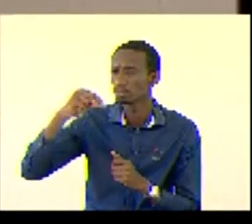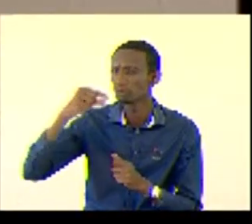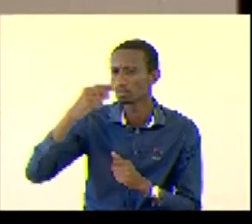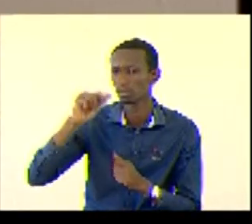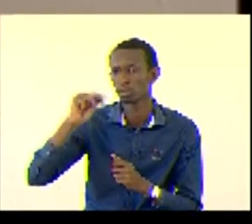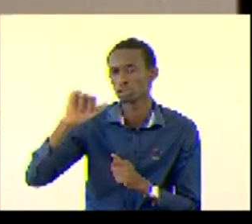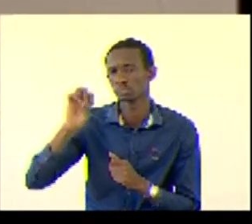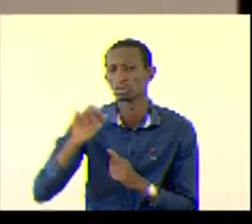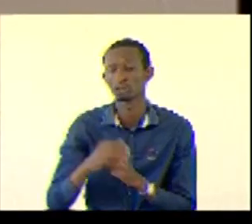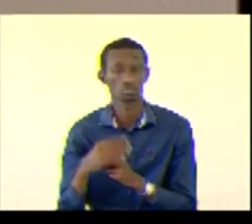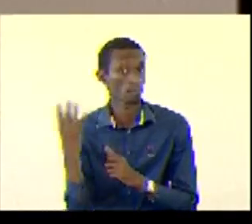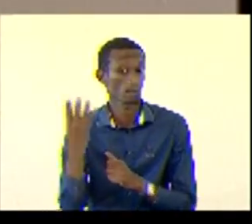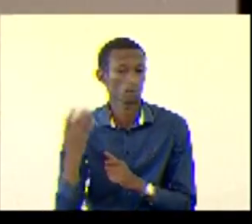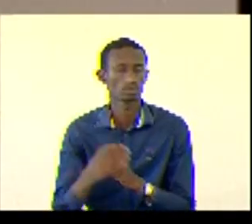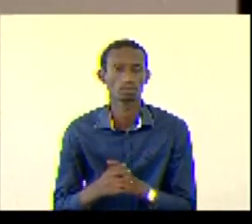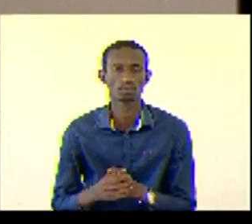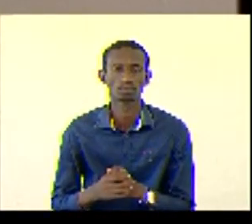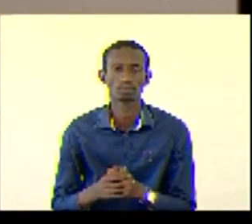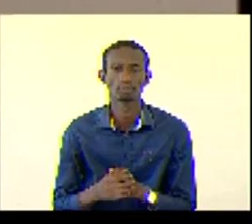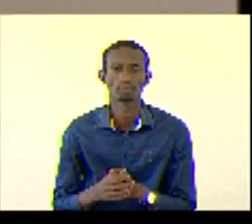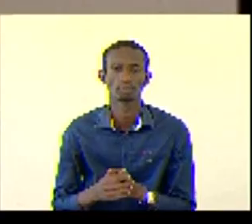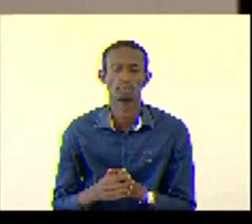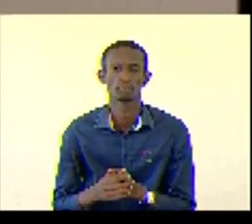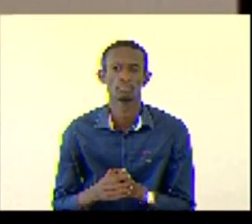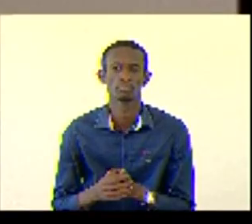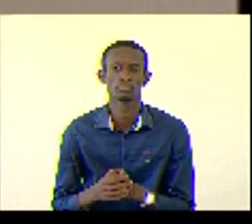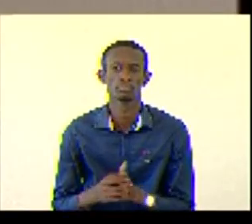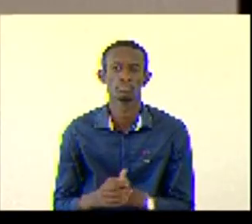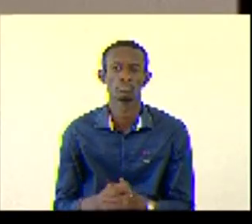oxide, not manganese 4 oxide, and then